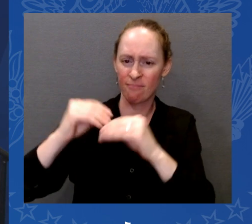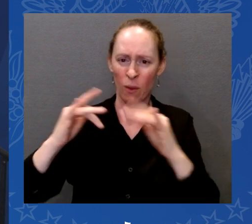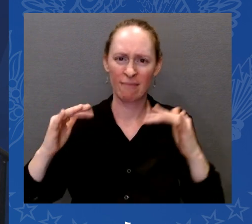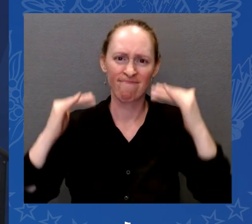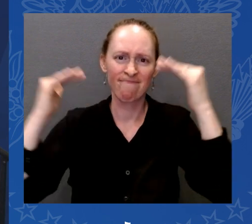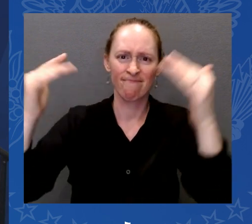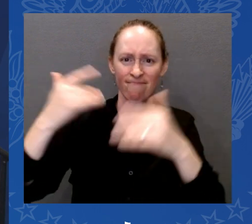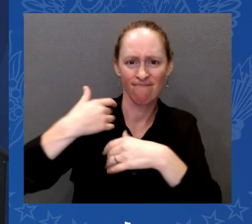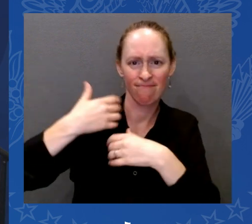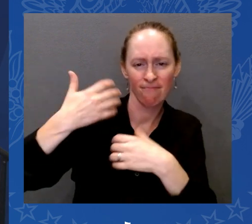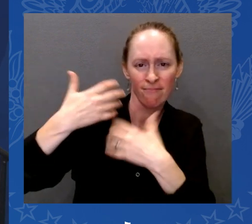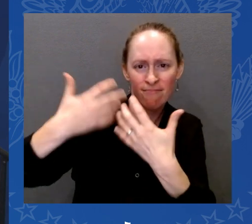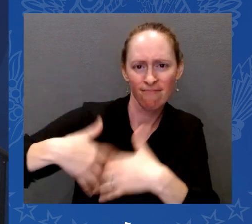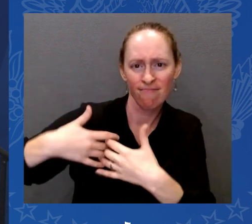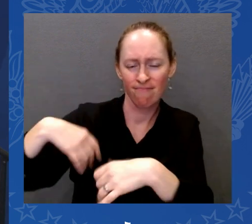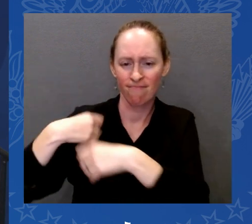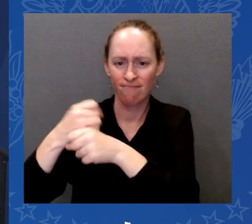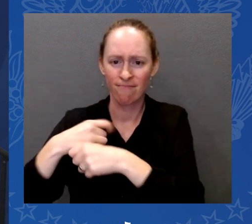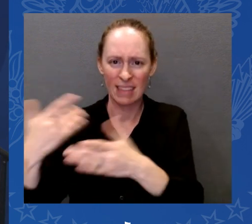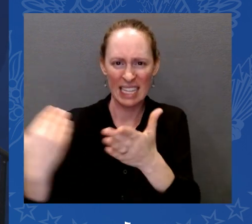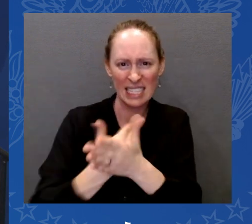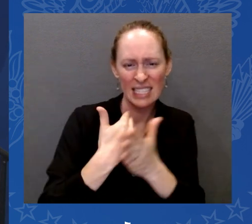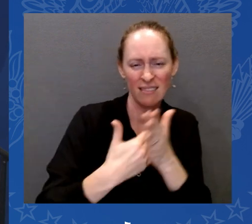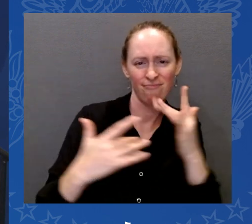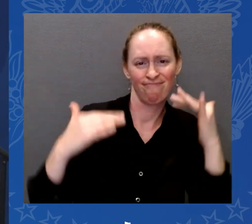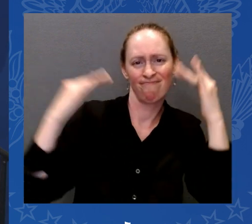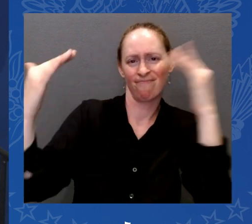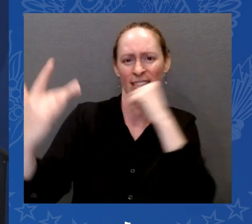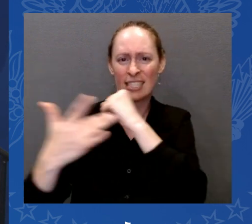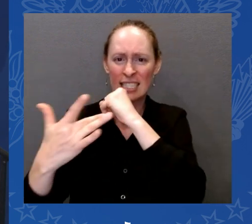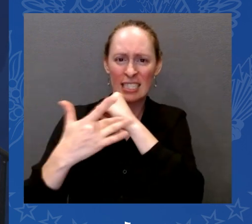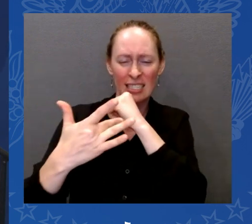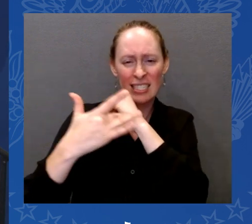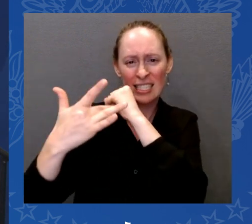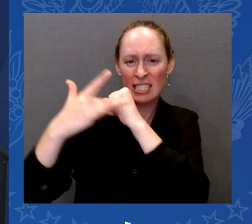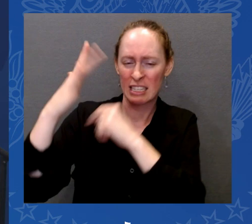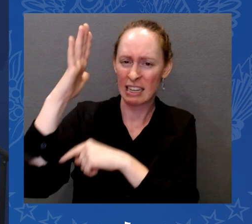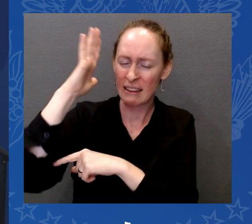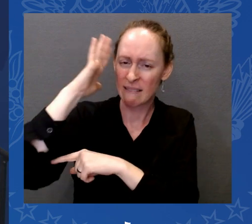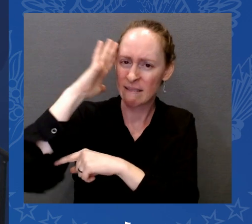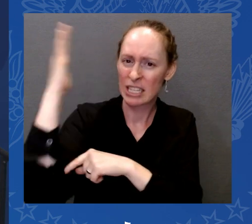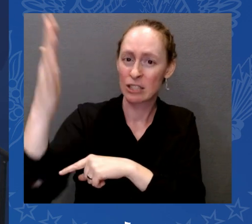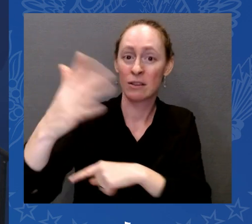that truly will enrich life for all. Thank you.